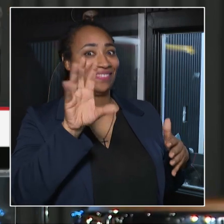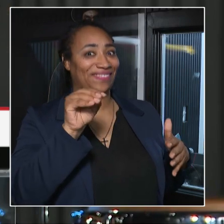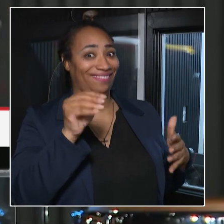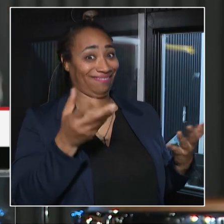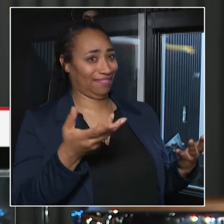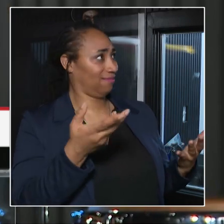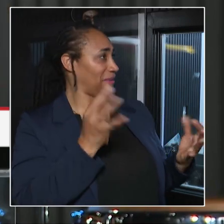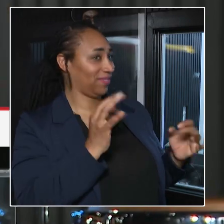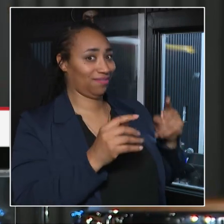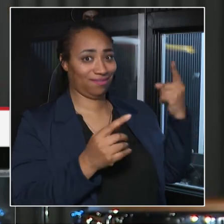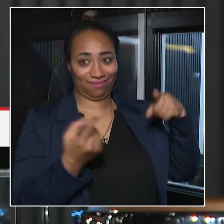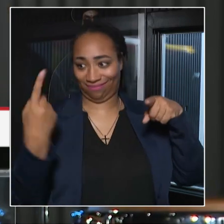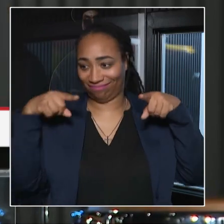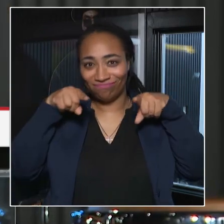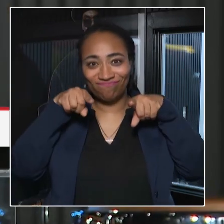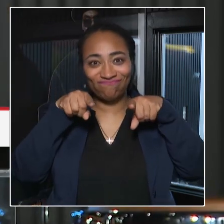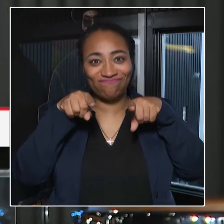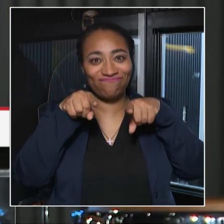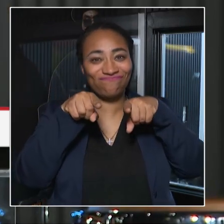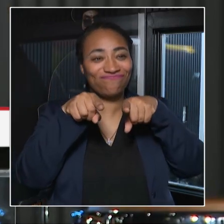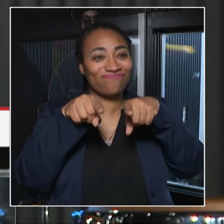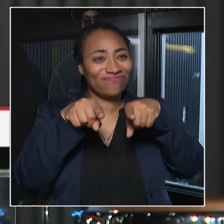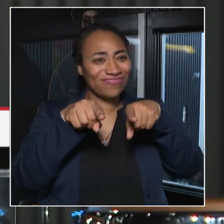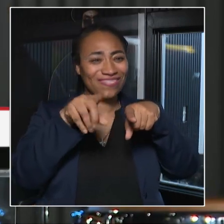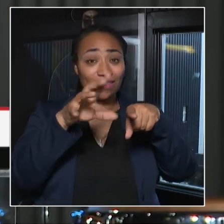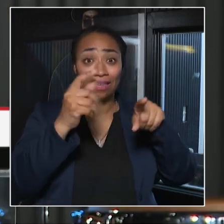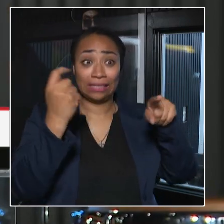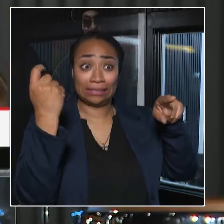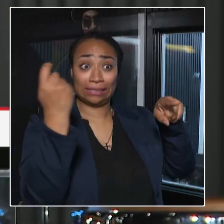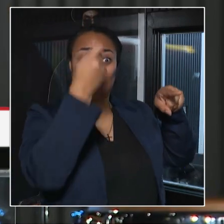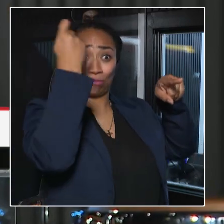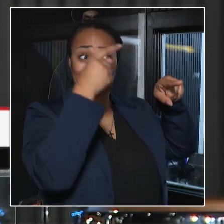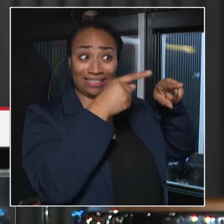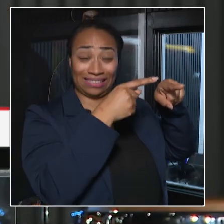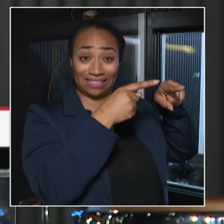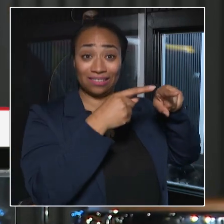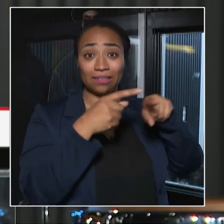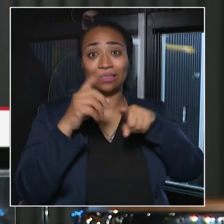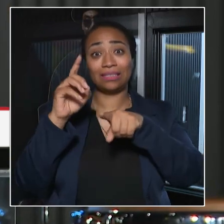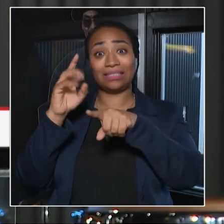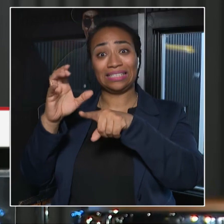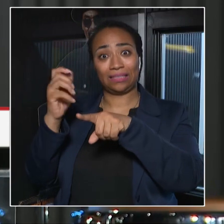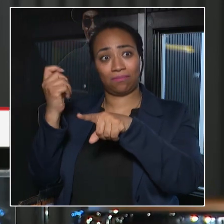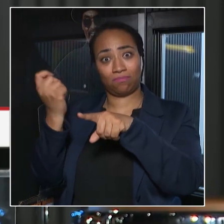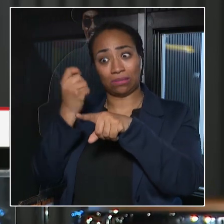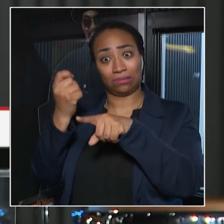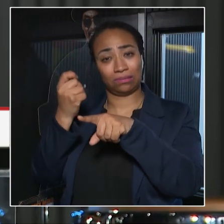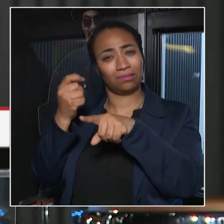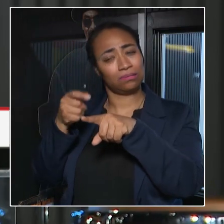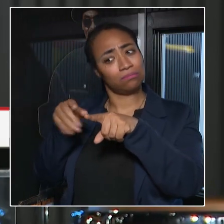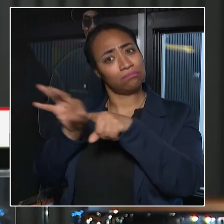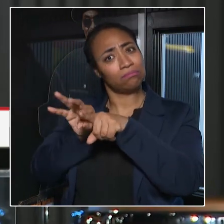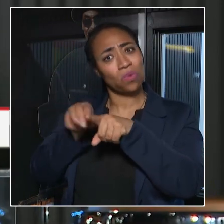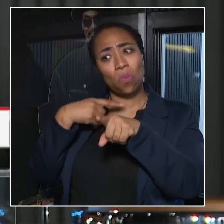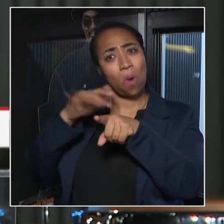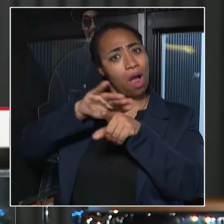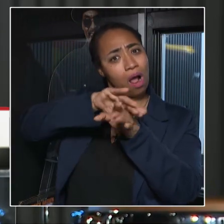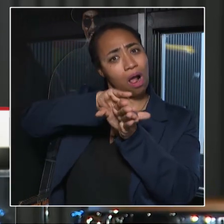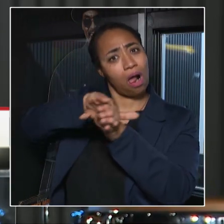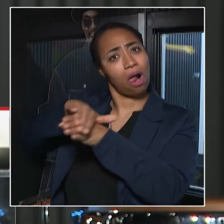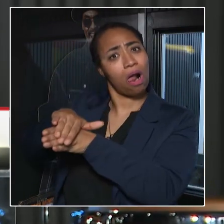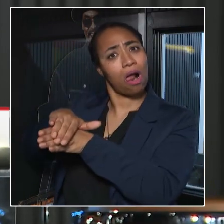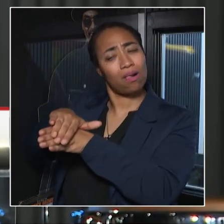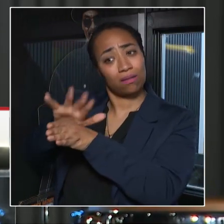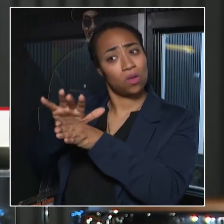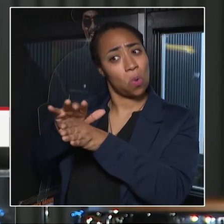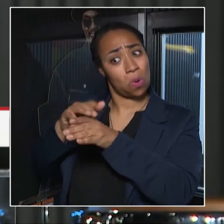not going to have our contributions muted in that conversation. We're not going to be whitewashed. Our stories will not be whitewashed. And so we really invite